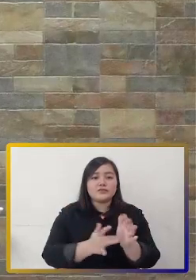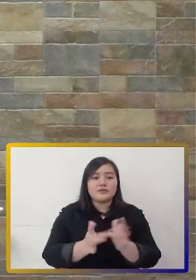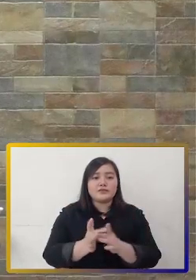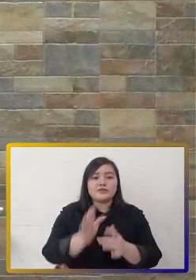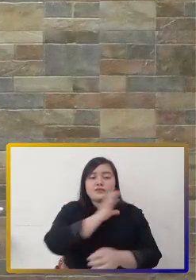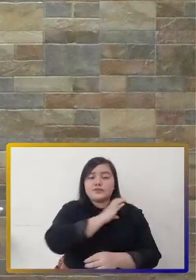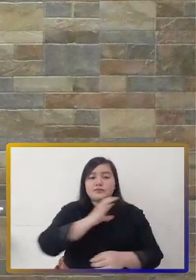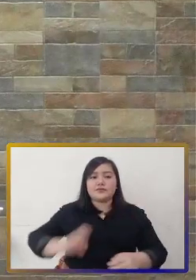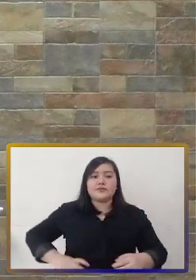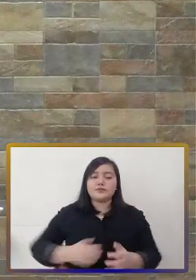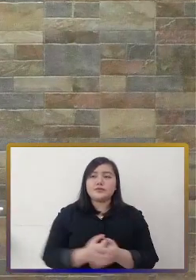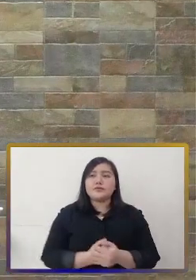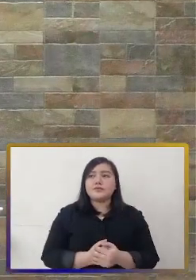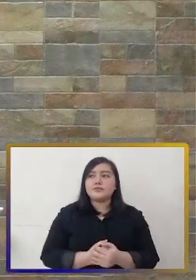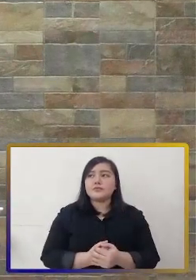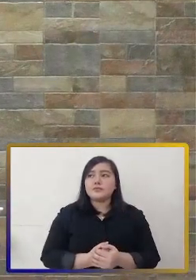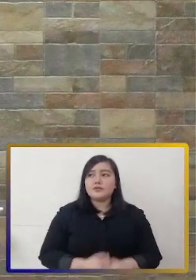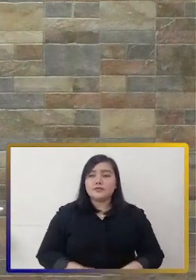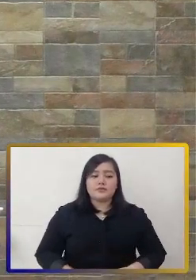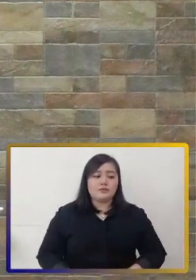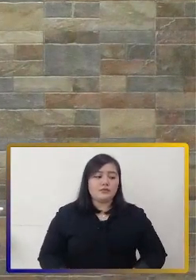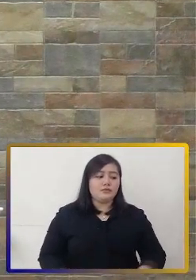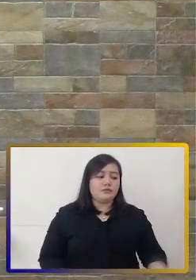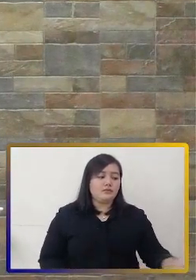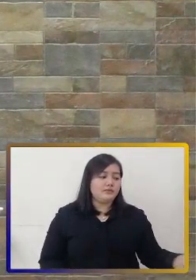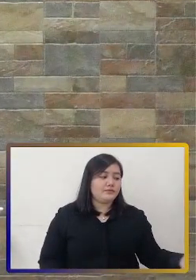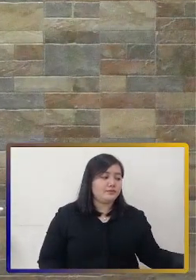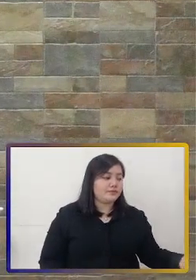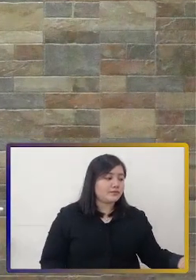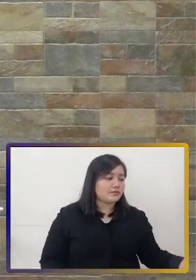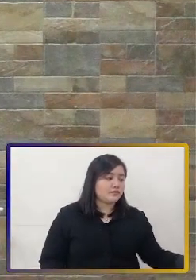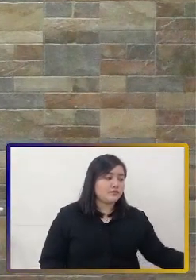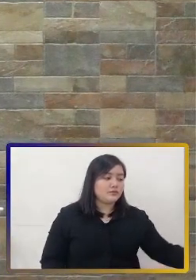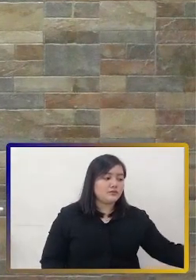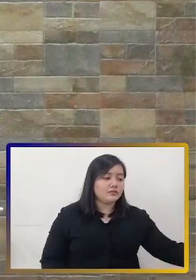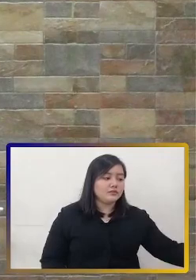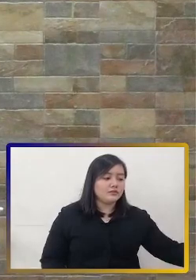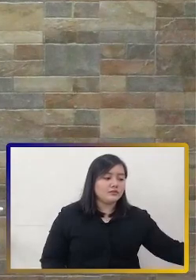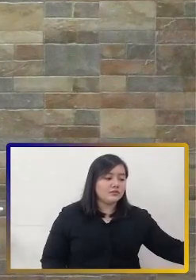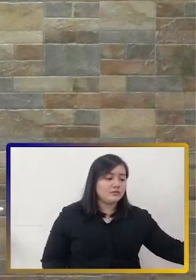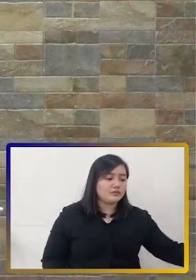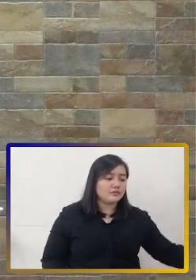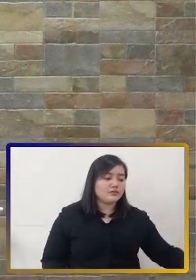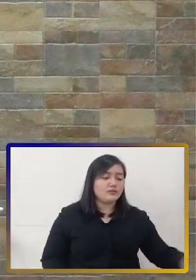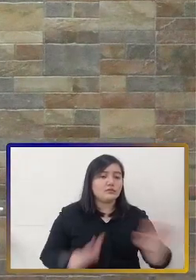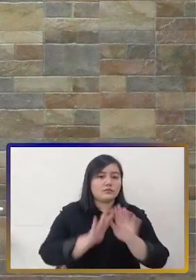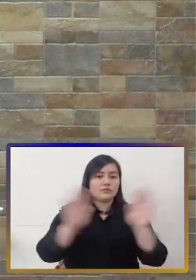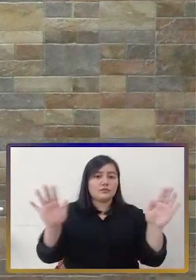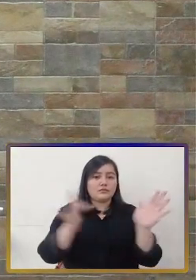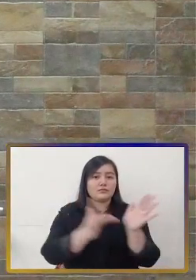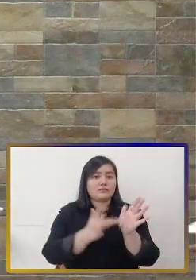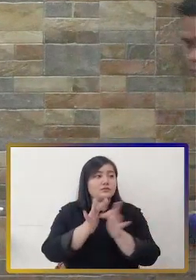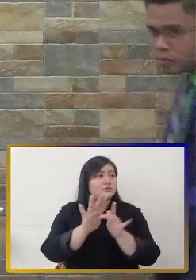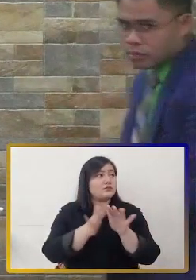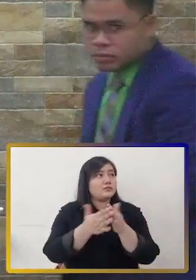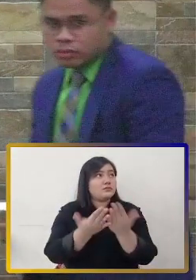po yung bibigyan po natin emphasis. Of course, balik po tayo sa Biblia sa ating pong main text, Matthew chapter